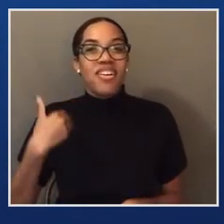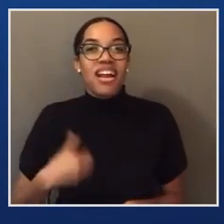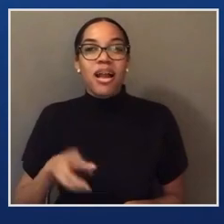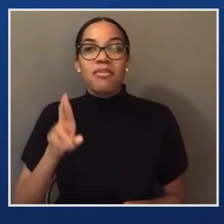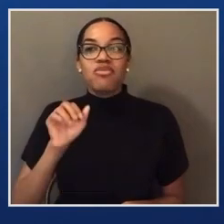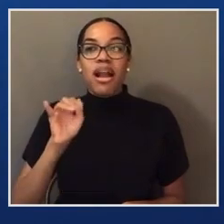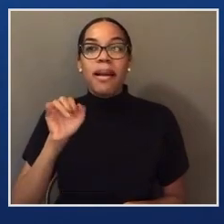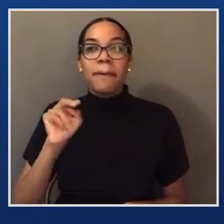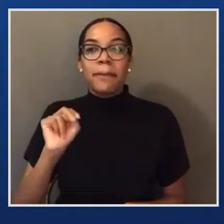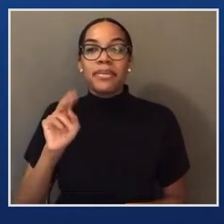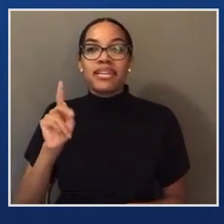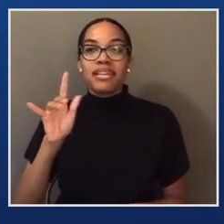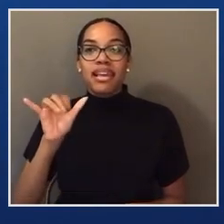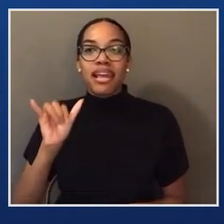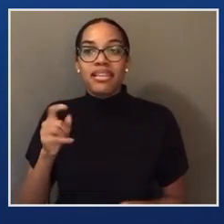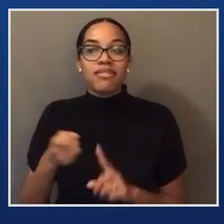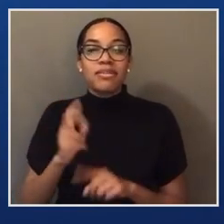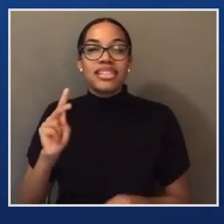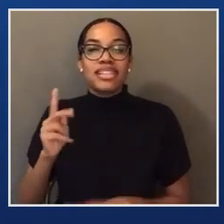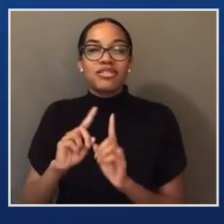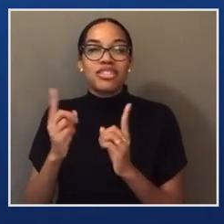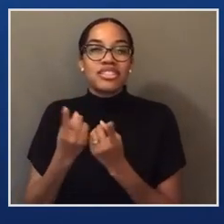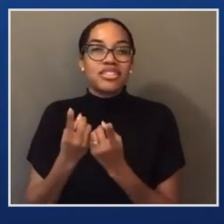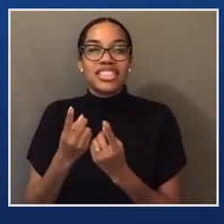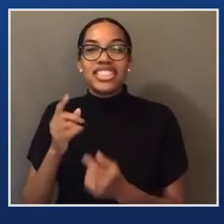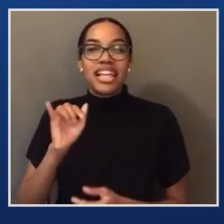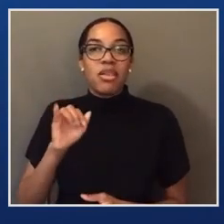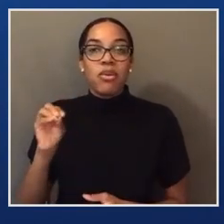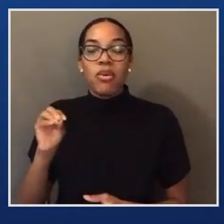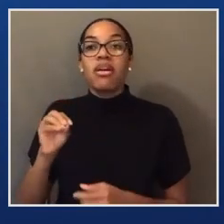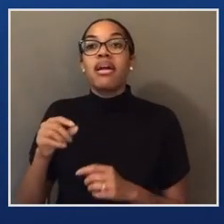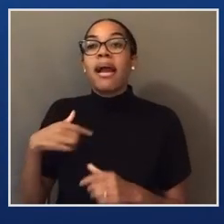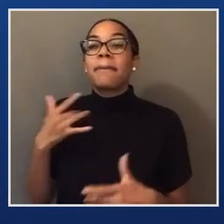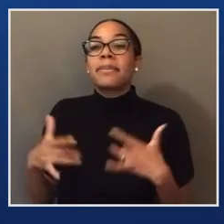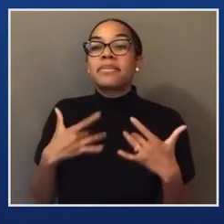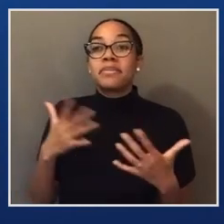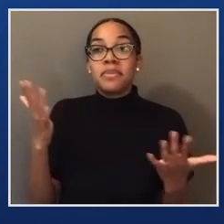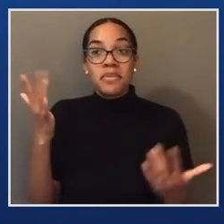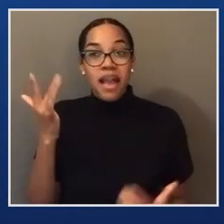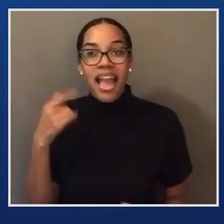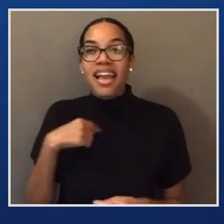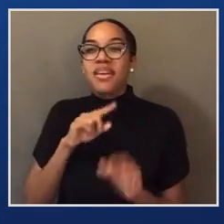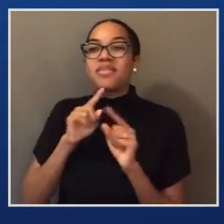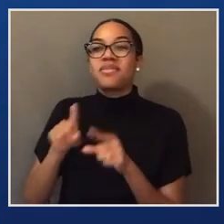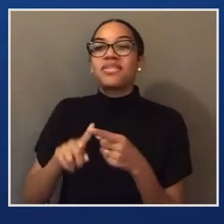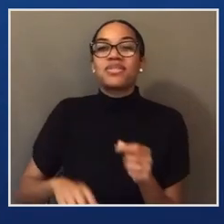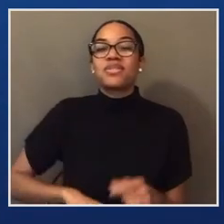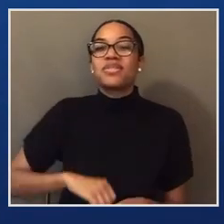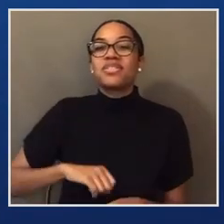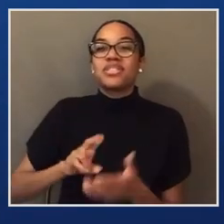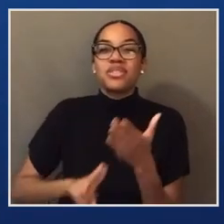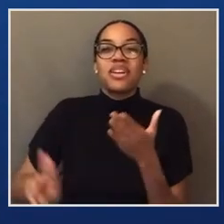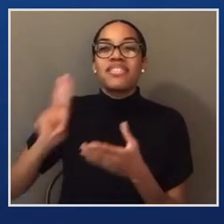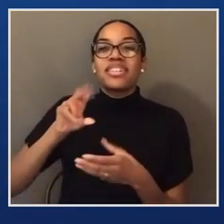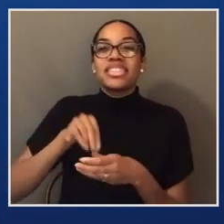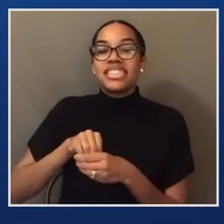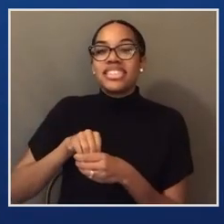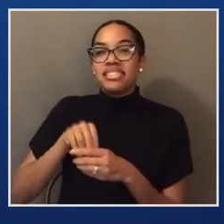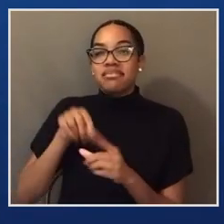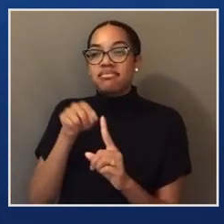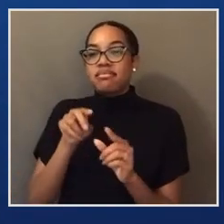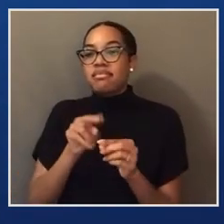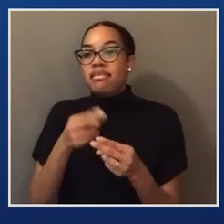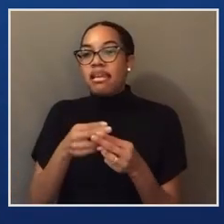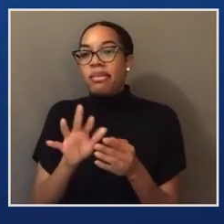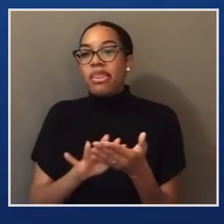District of Illinois. I attended Bradley University in Peoria, and I'm a proud member of Sigma Gamma Rho Sorority.